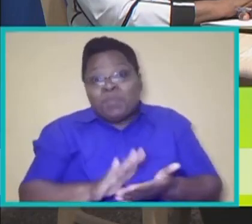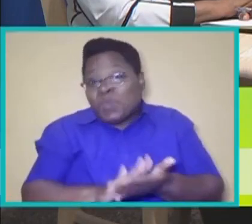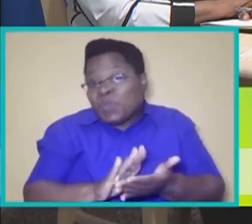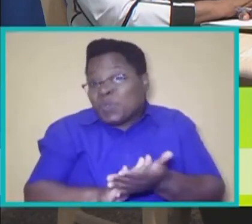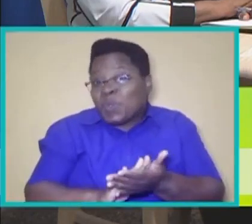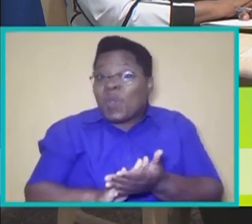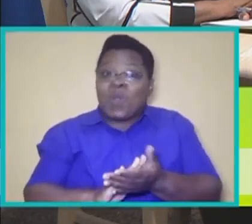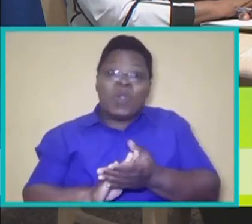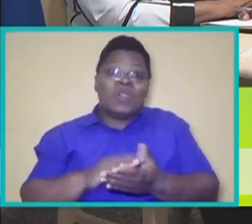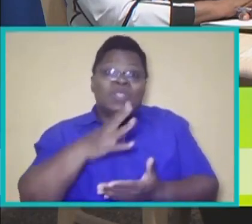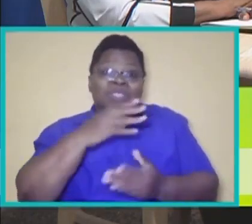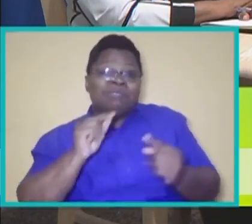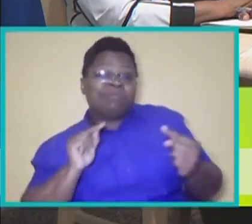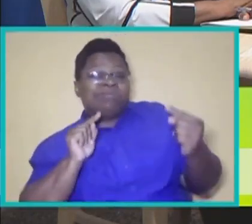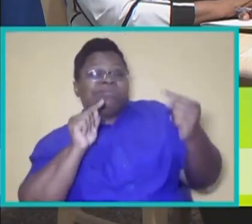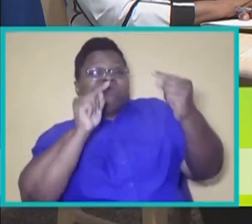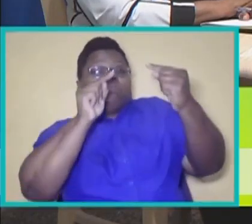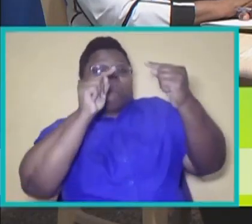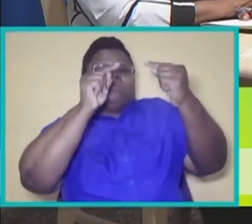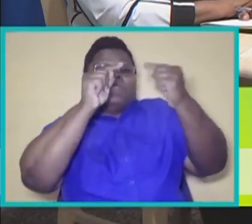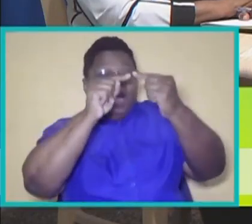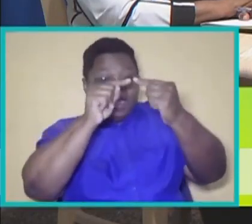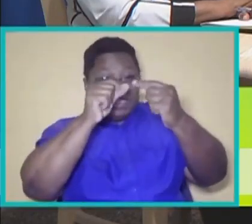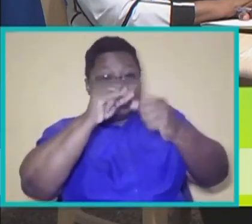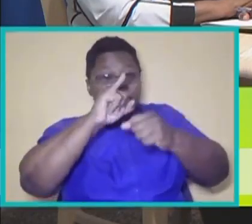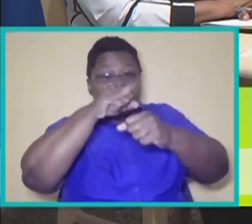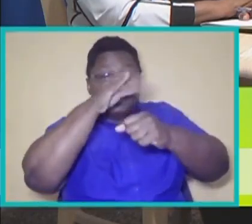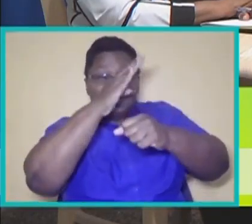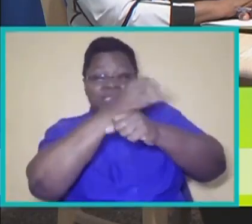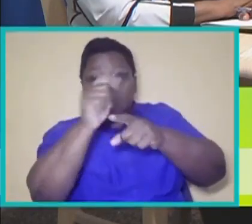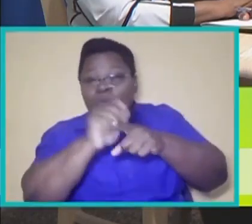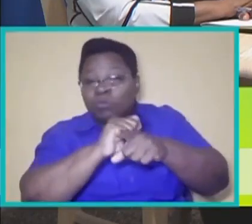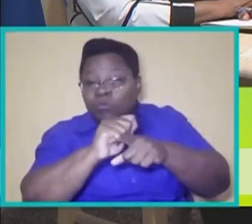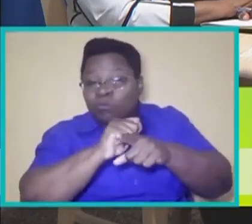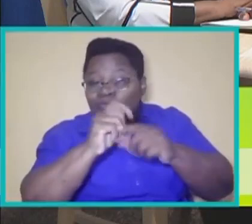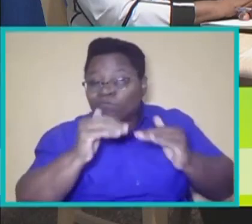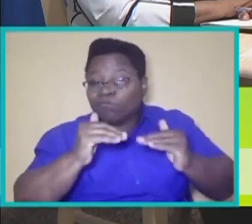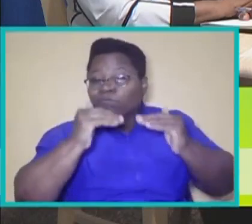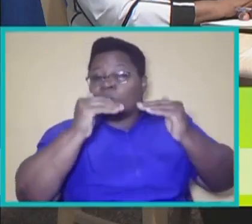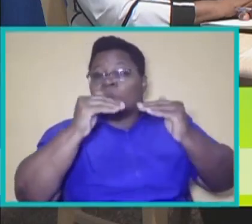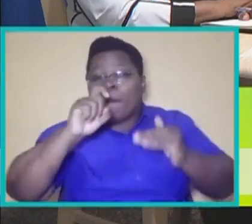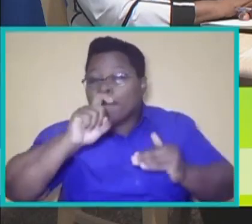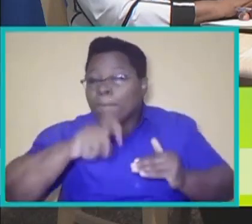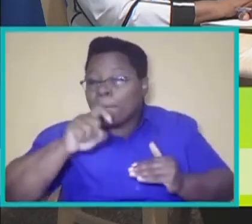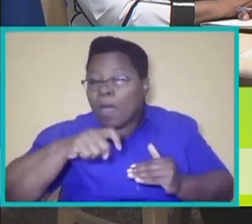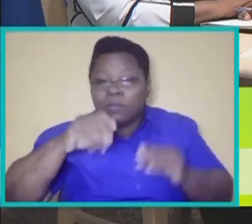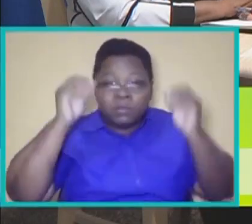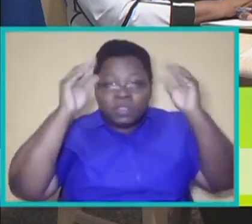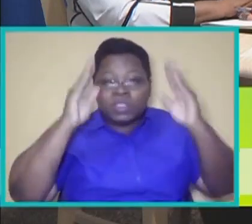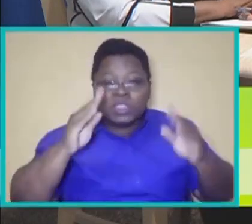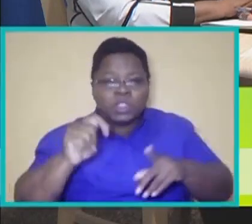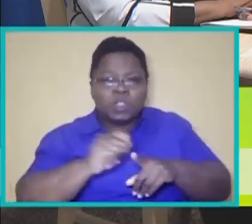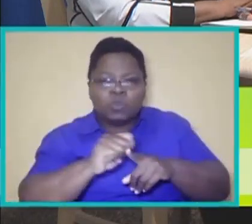we need our teachers to be better trained. And what is happening, and we know this, is that